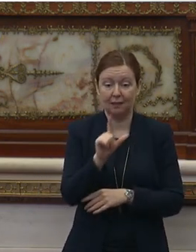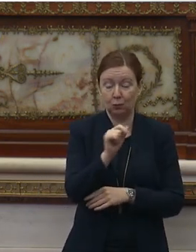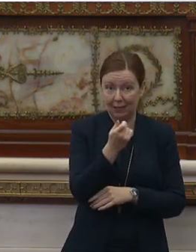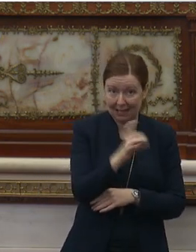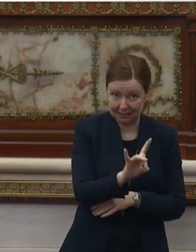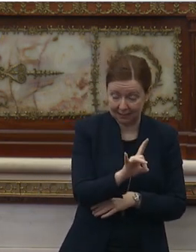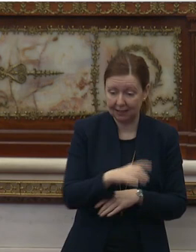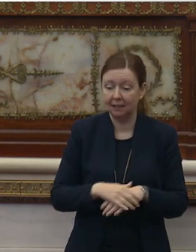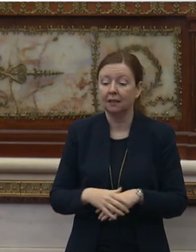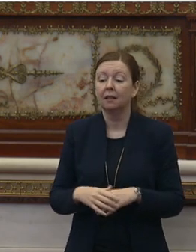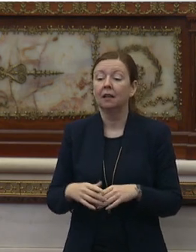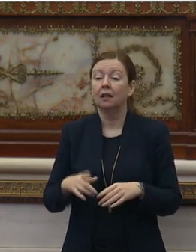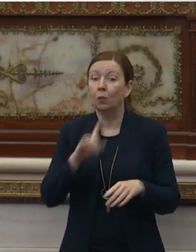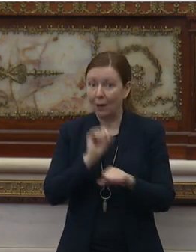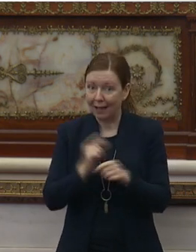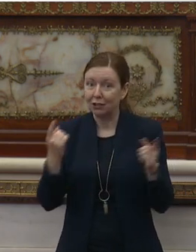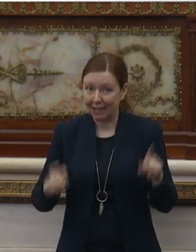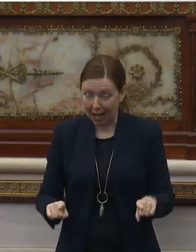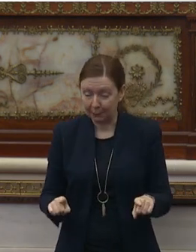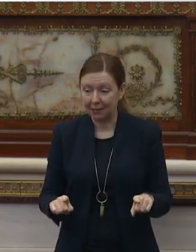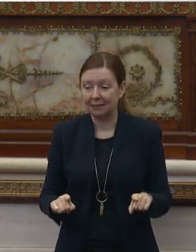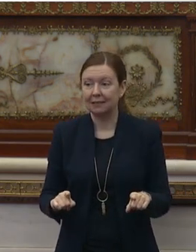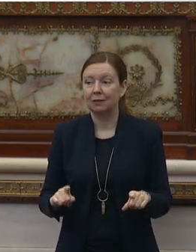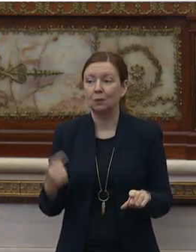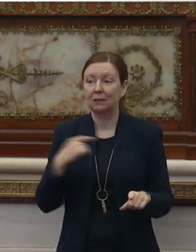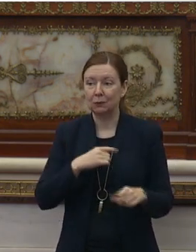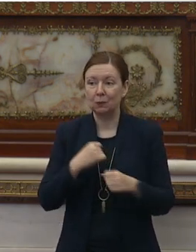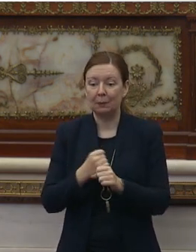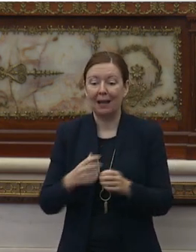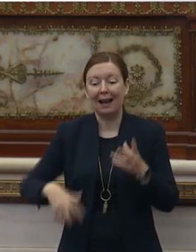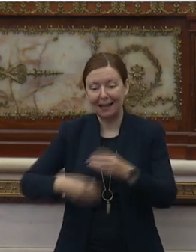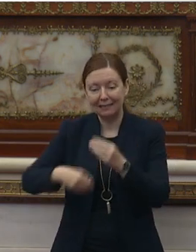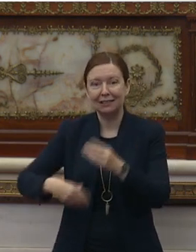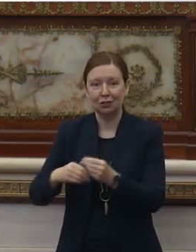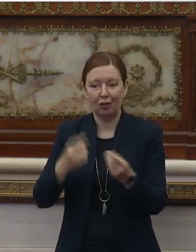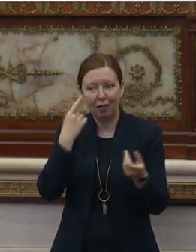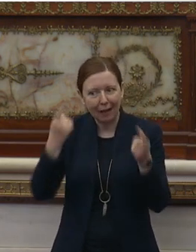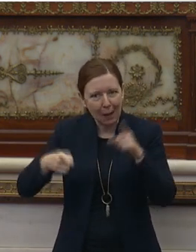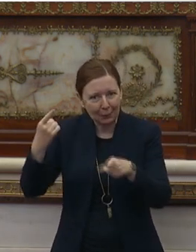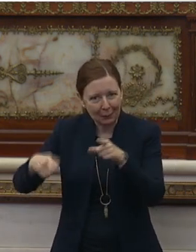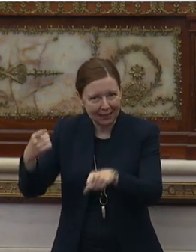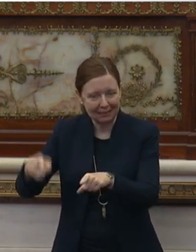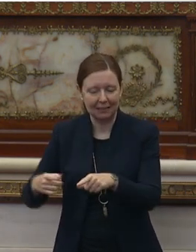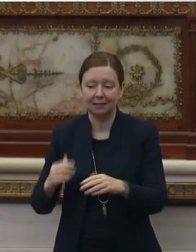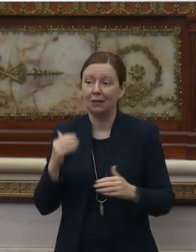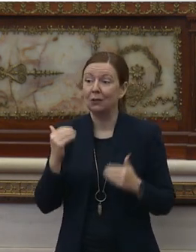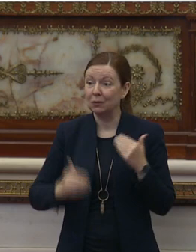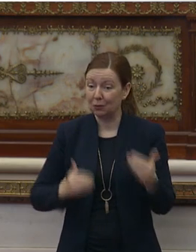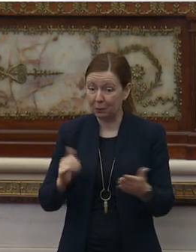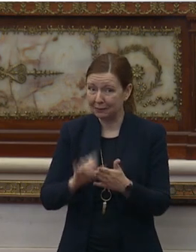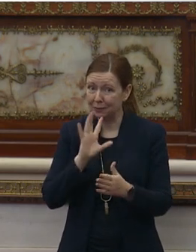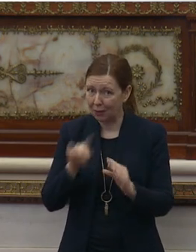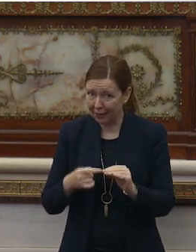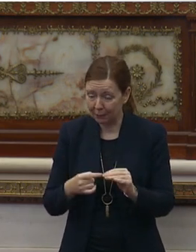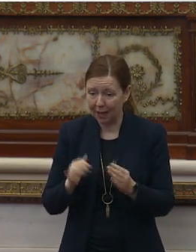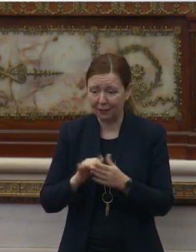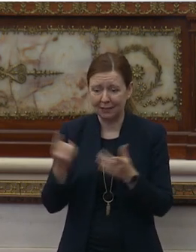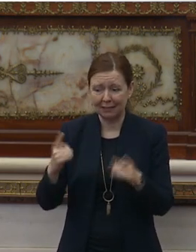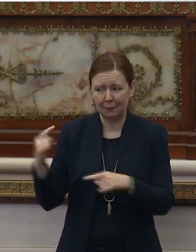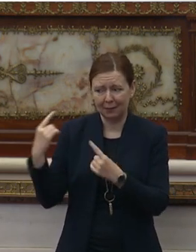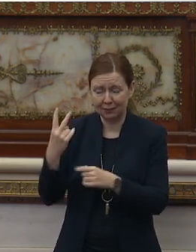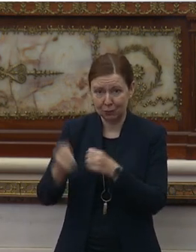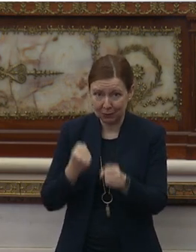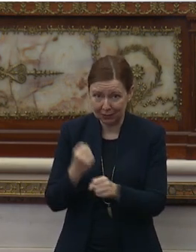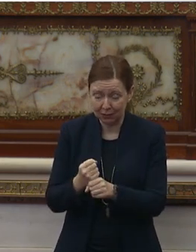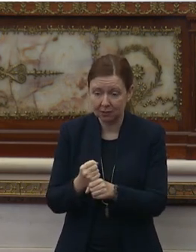2018, what actually happened was we made additional compromises. So the process that is referenced that has happened over the last